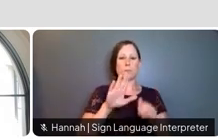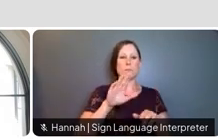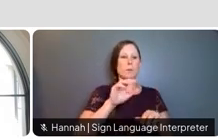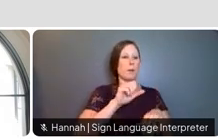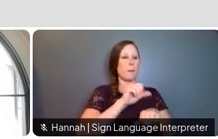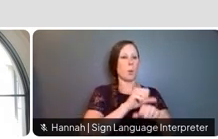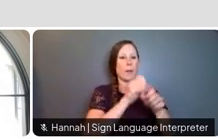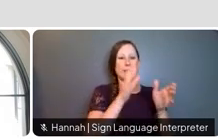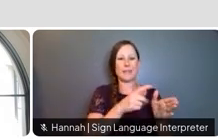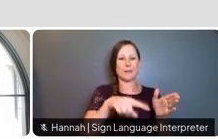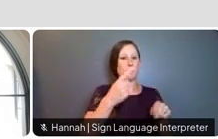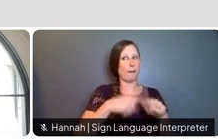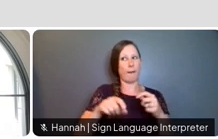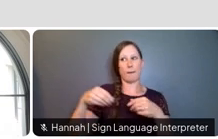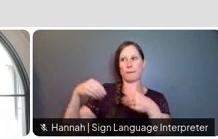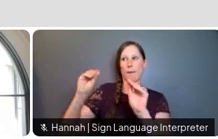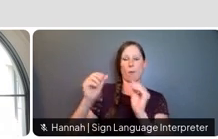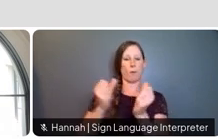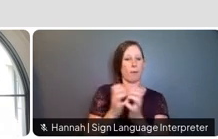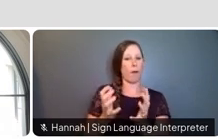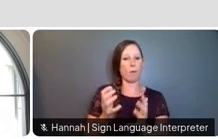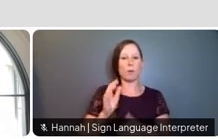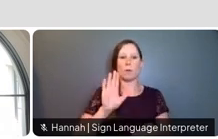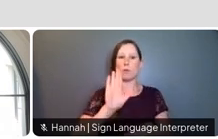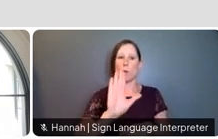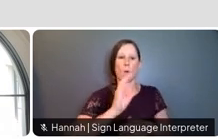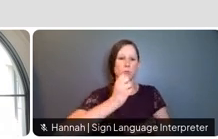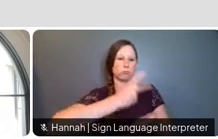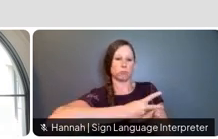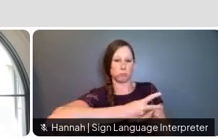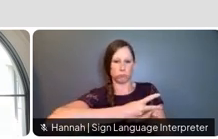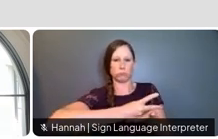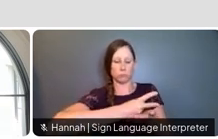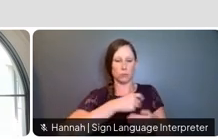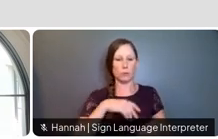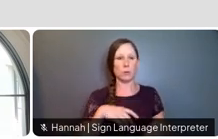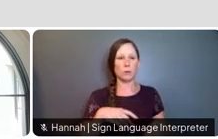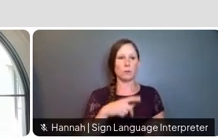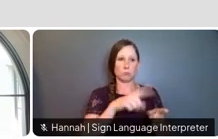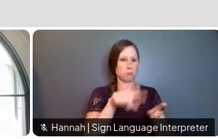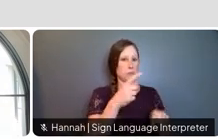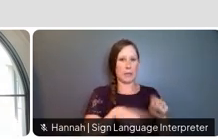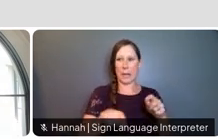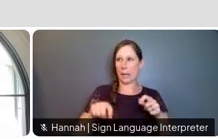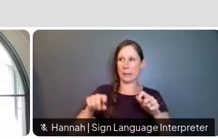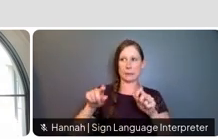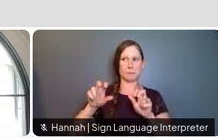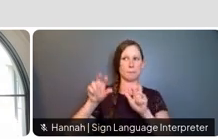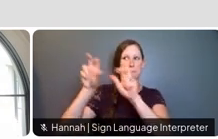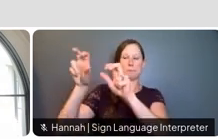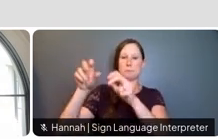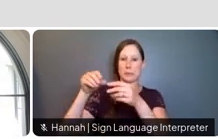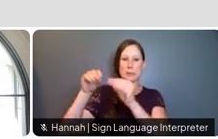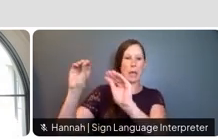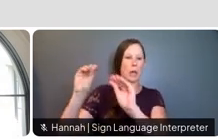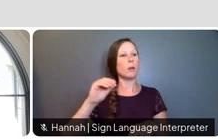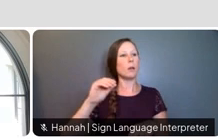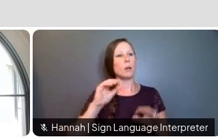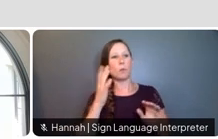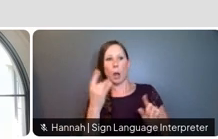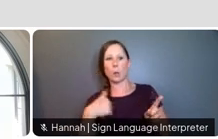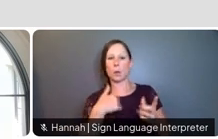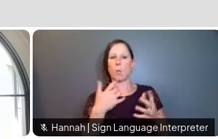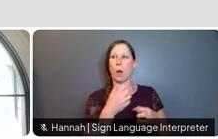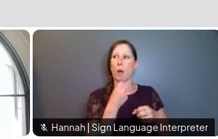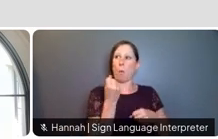sell without your permission, or, not really at all, because we want to hold on to the stock as long as we can to maximize the value.